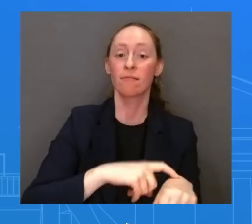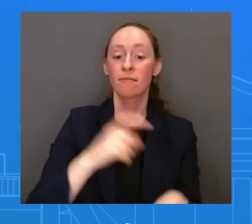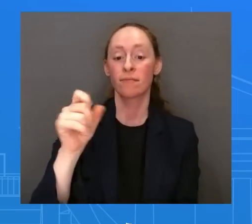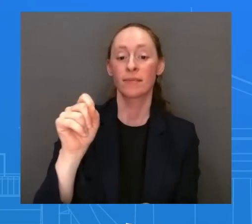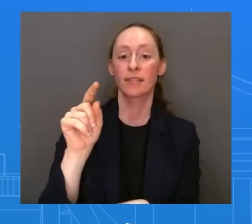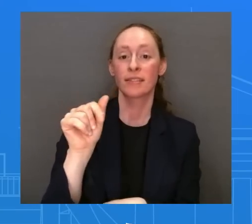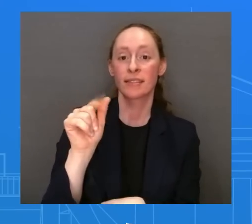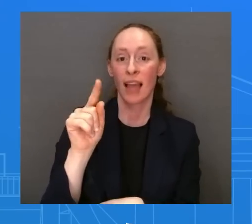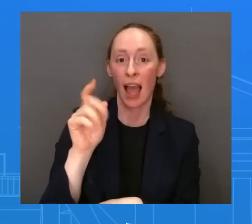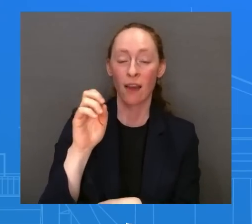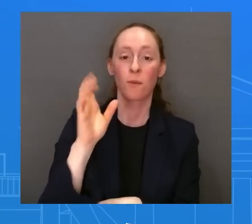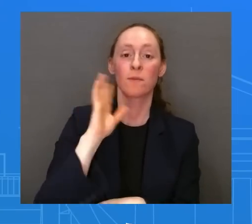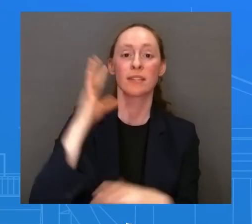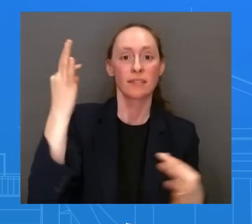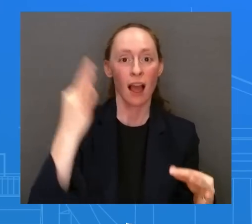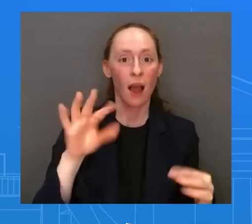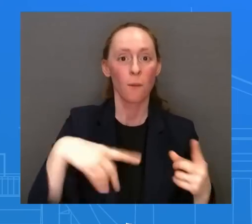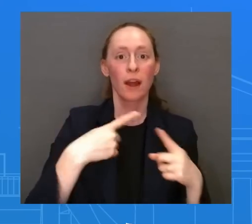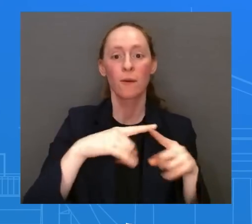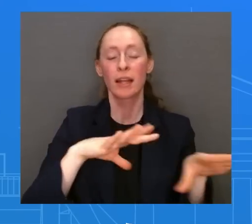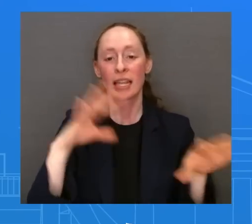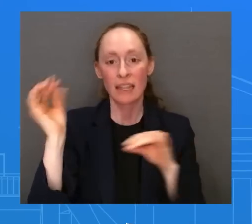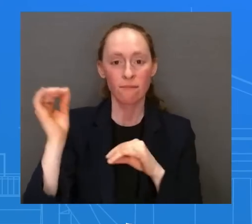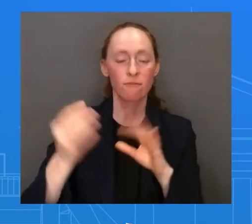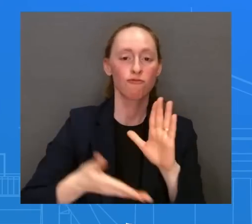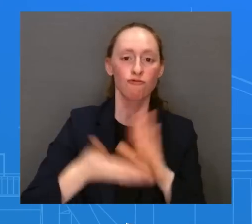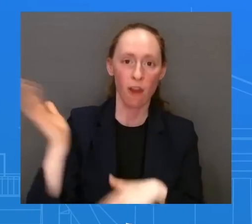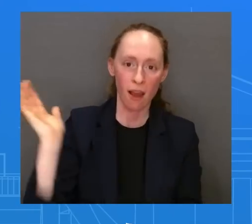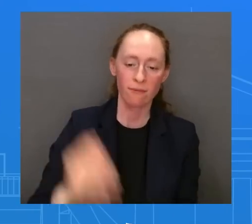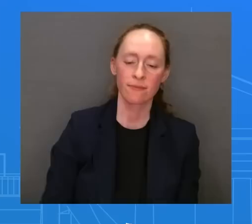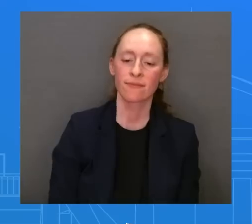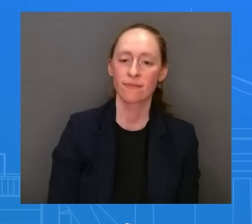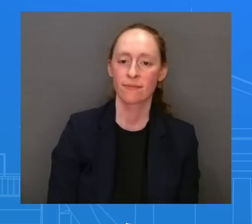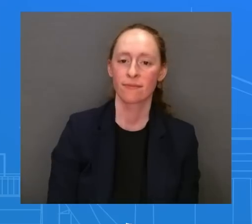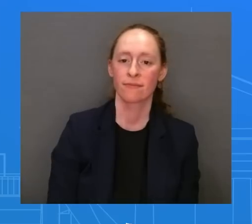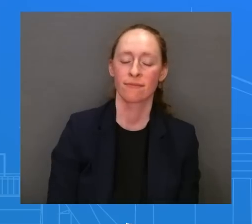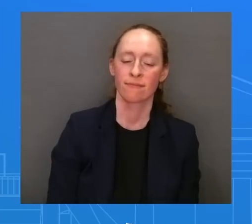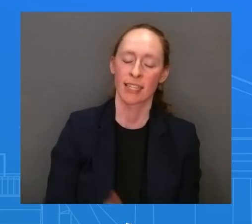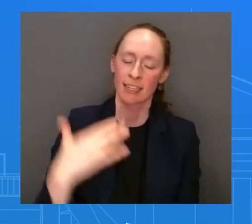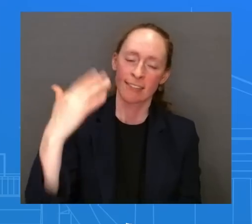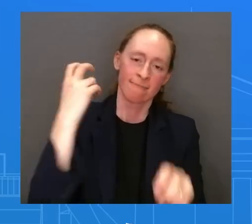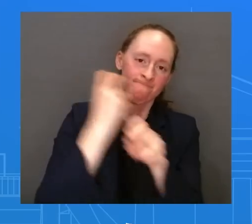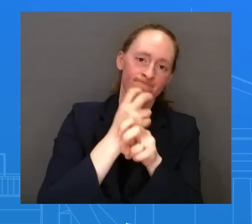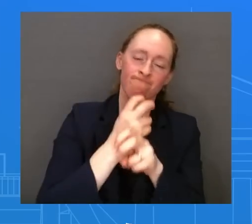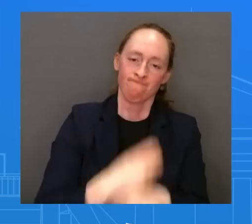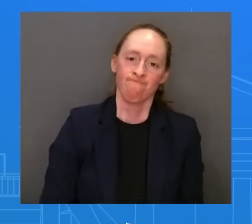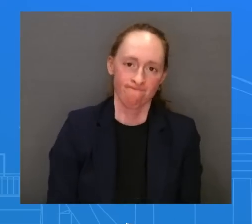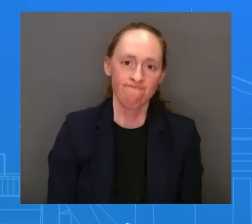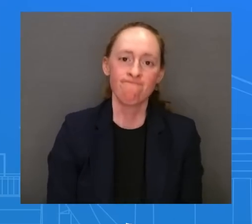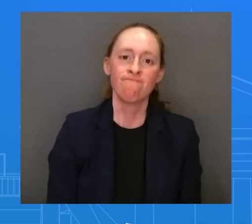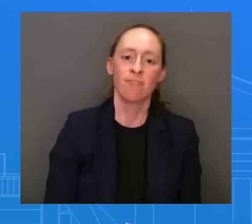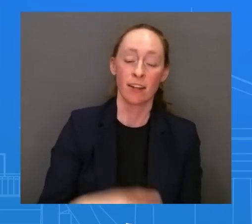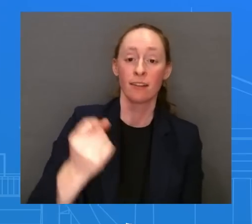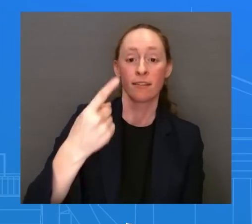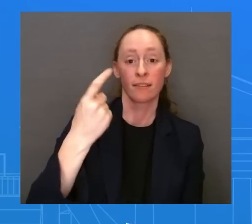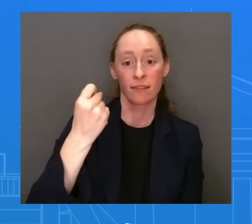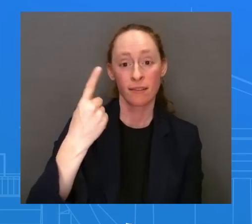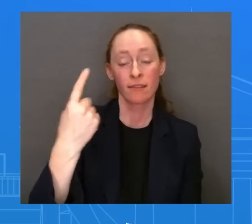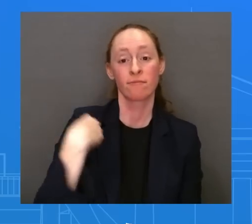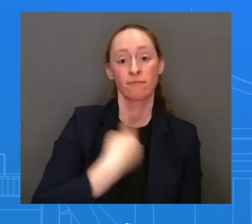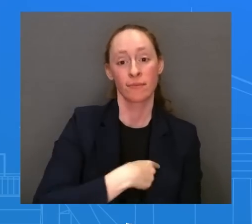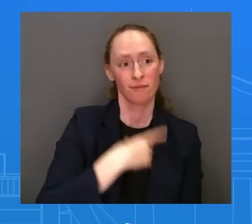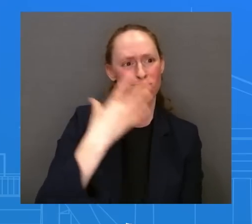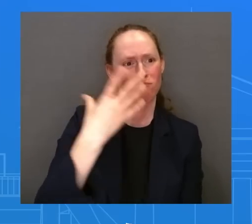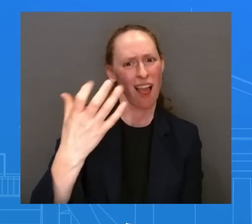is it can be difficult particularly when you're dealing with a government who you obviously we wanted to see succeed wanted to see